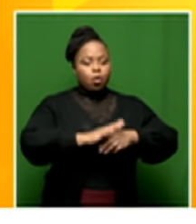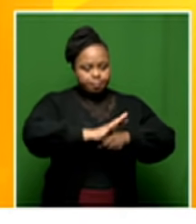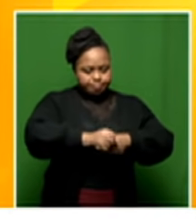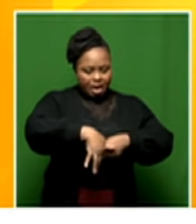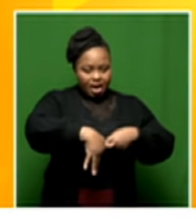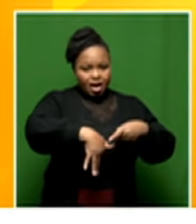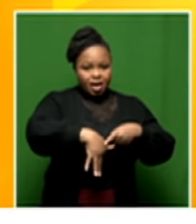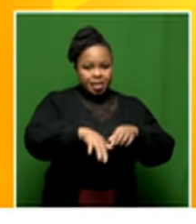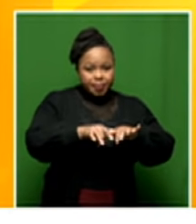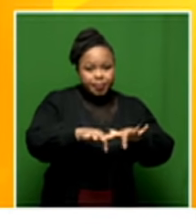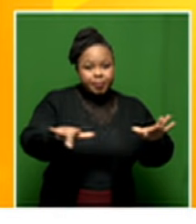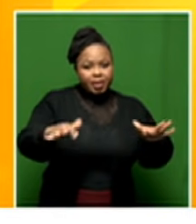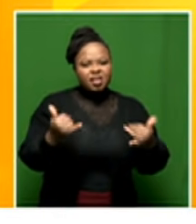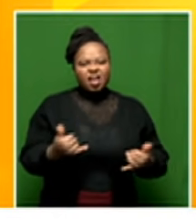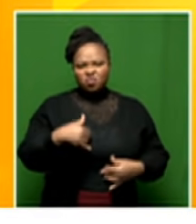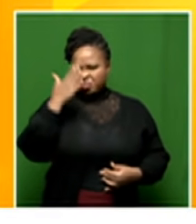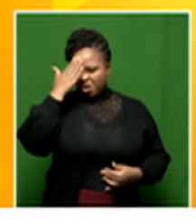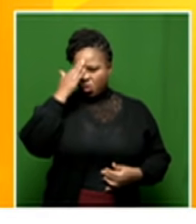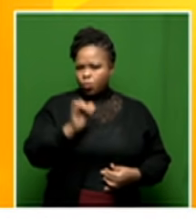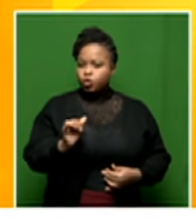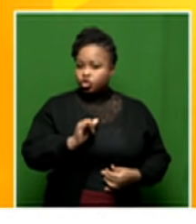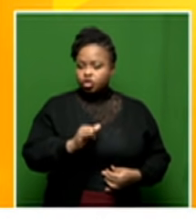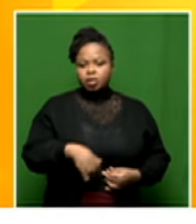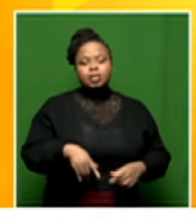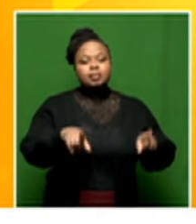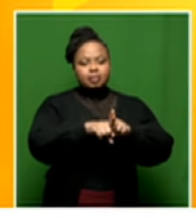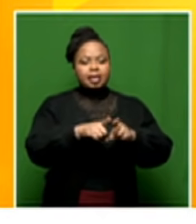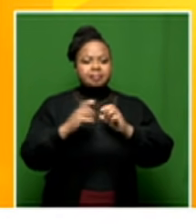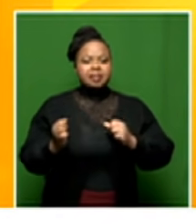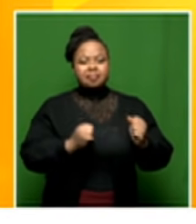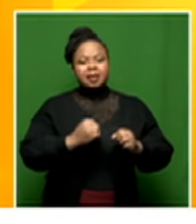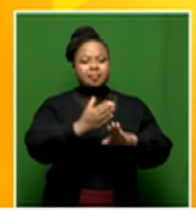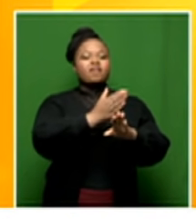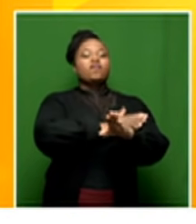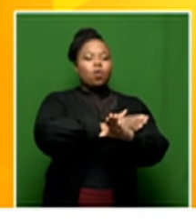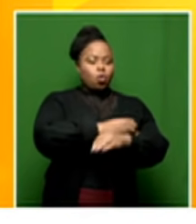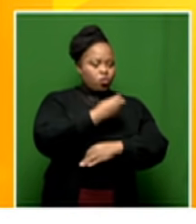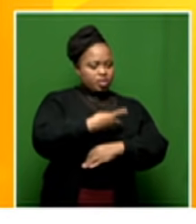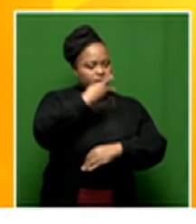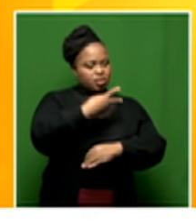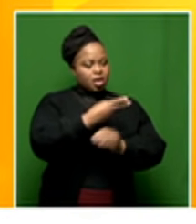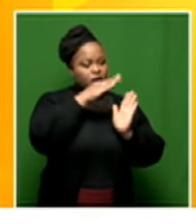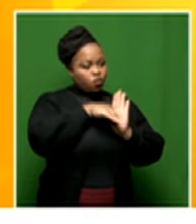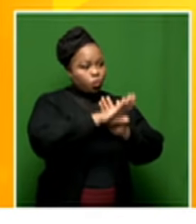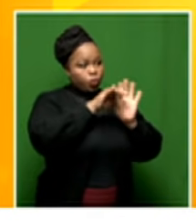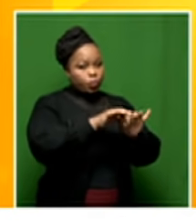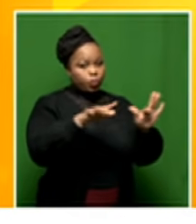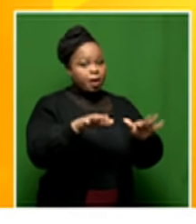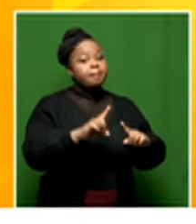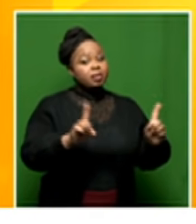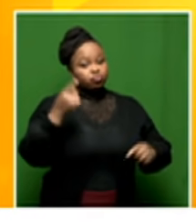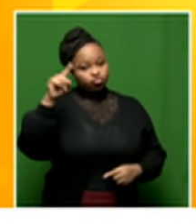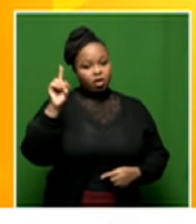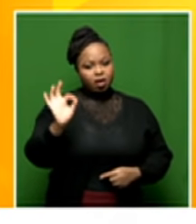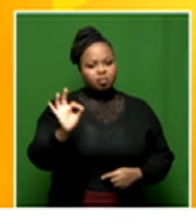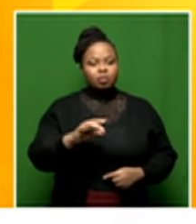that is in circulation, as far as I know for now, is the same strain as what we saw in the second wave. However, you're quite right